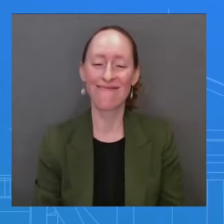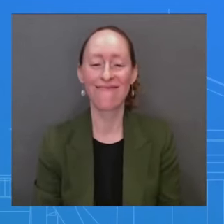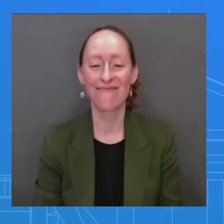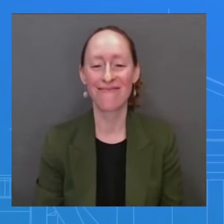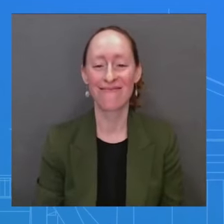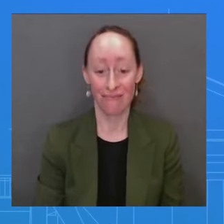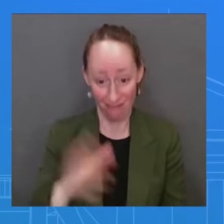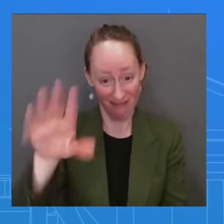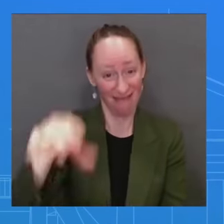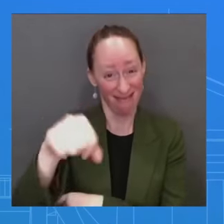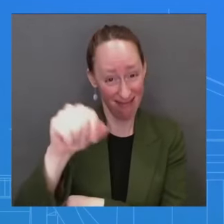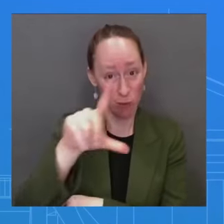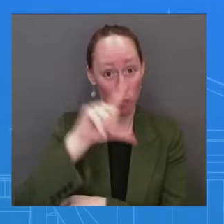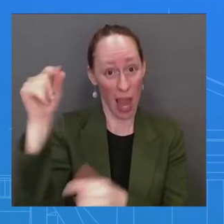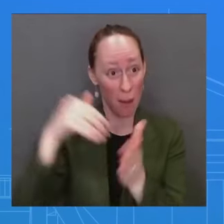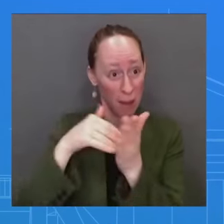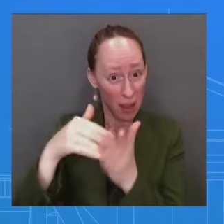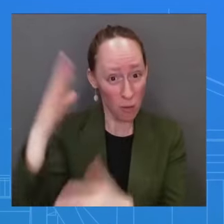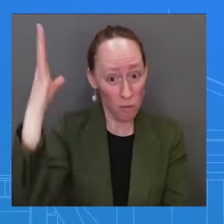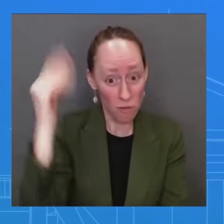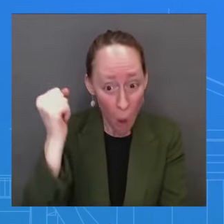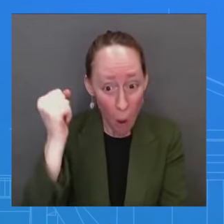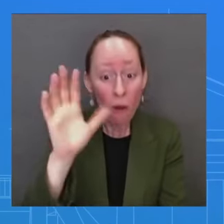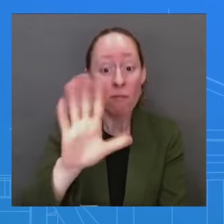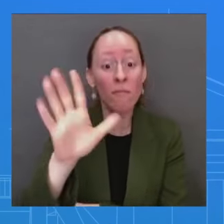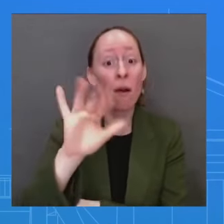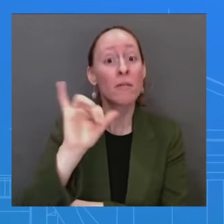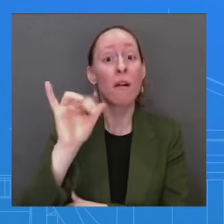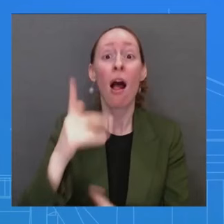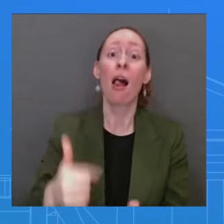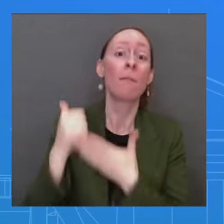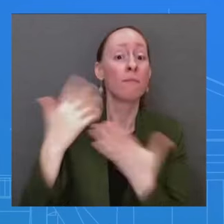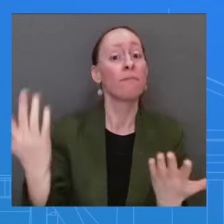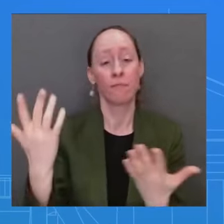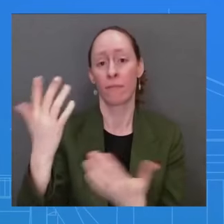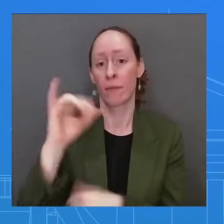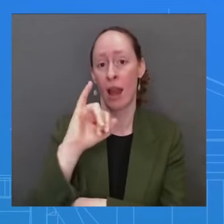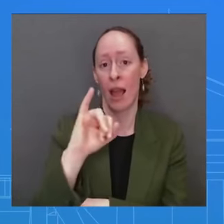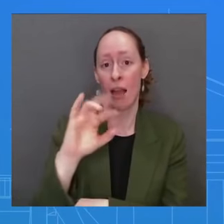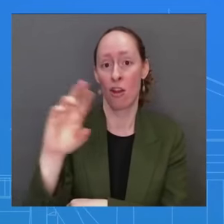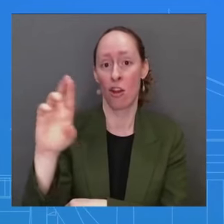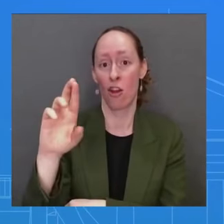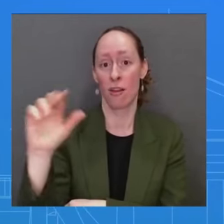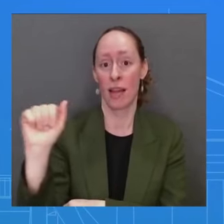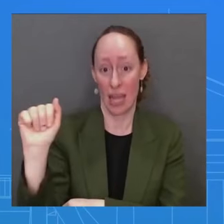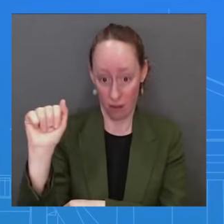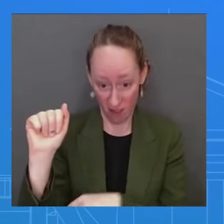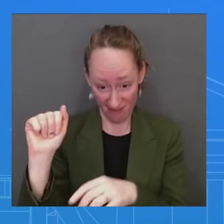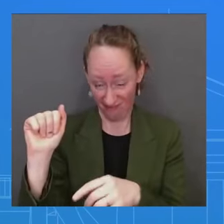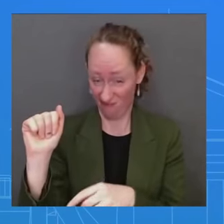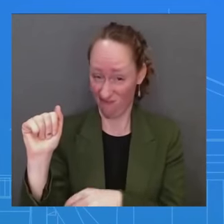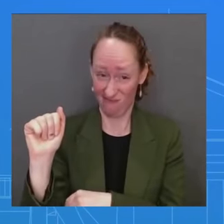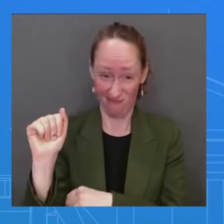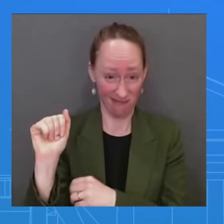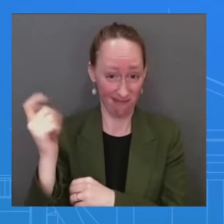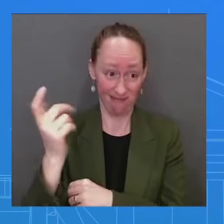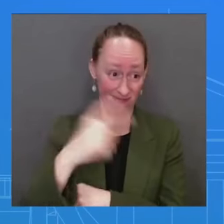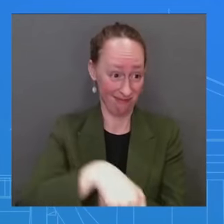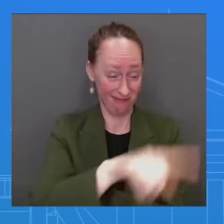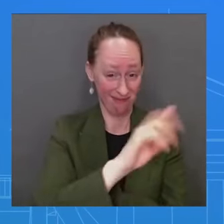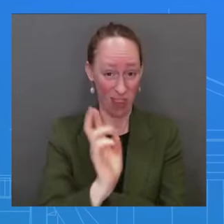to the Inflation Reduction Act, which every single Republican member of Congress voted against, we took on Big